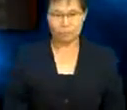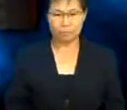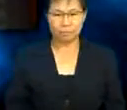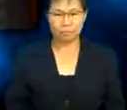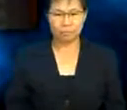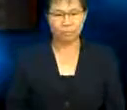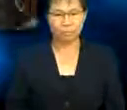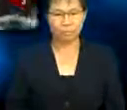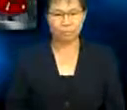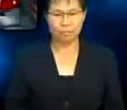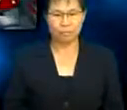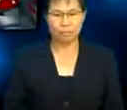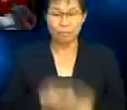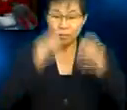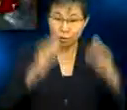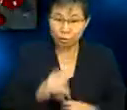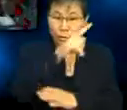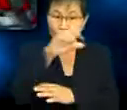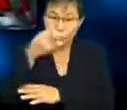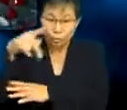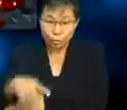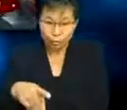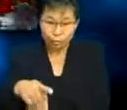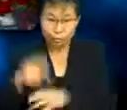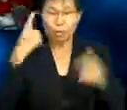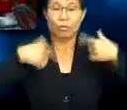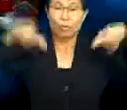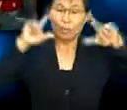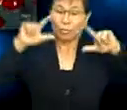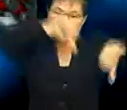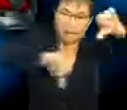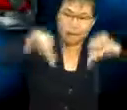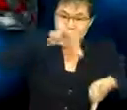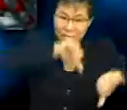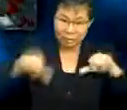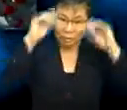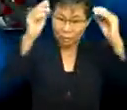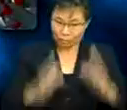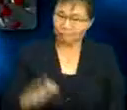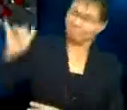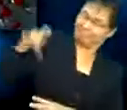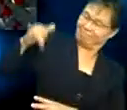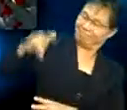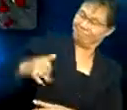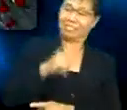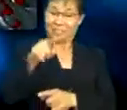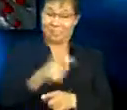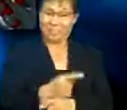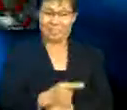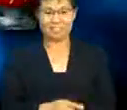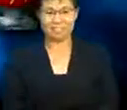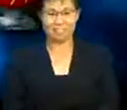body. Hey, aren't you Professor Gloop, the famous science professor?